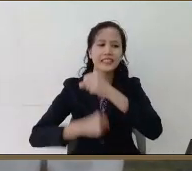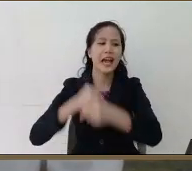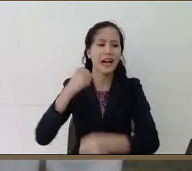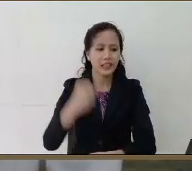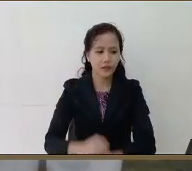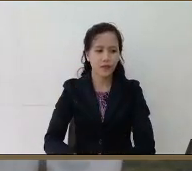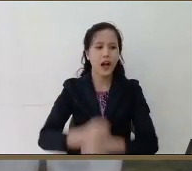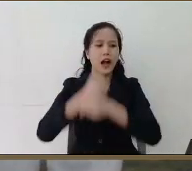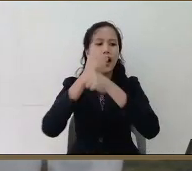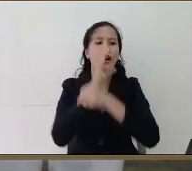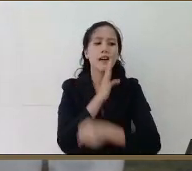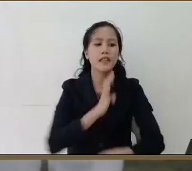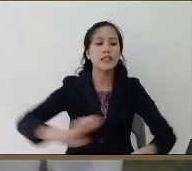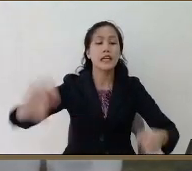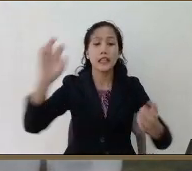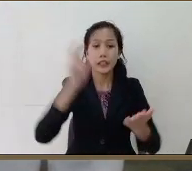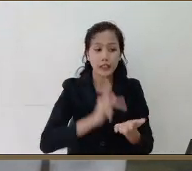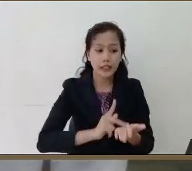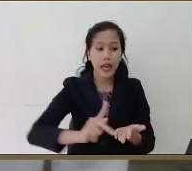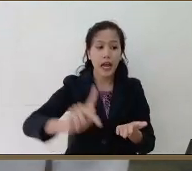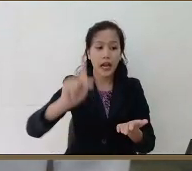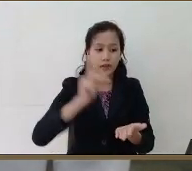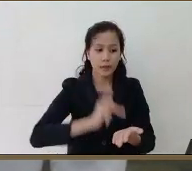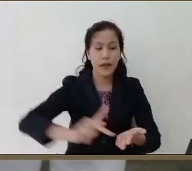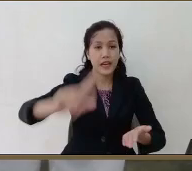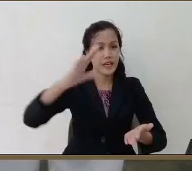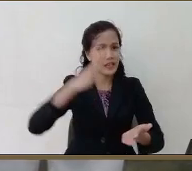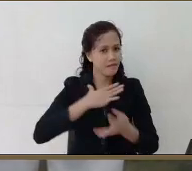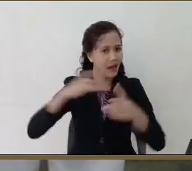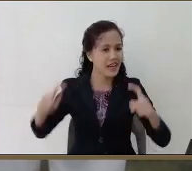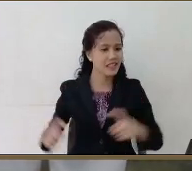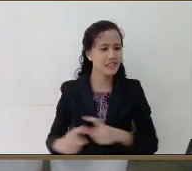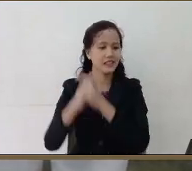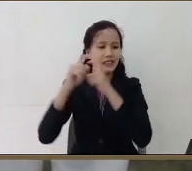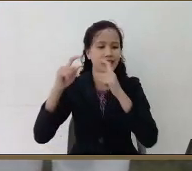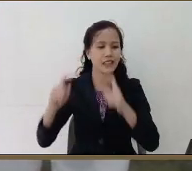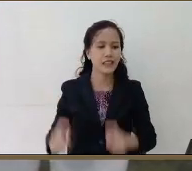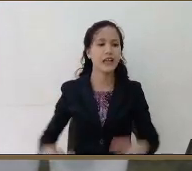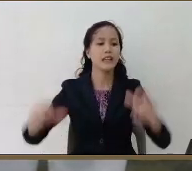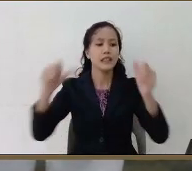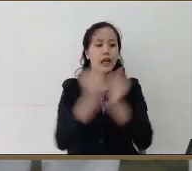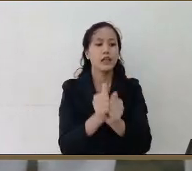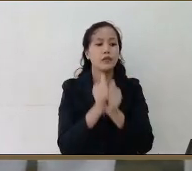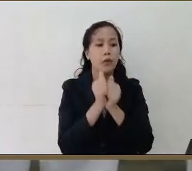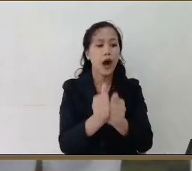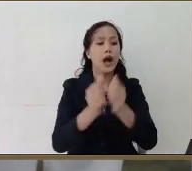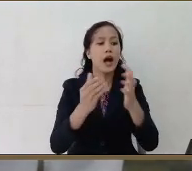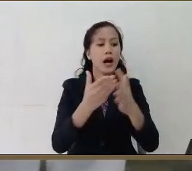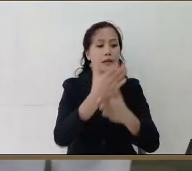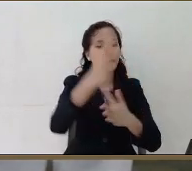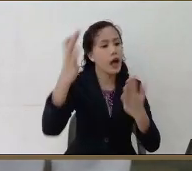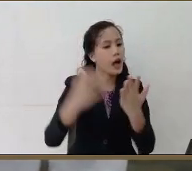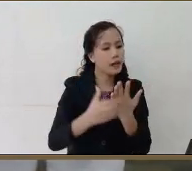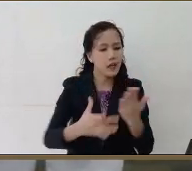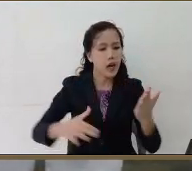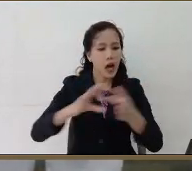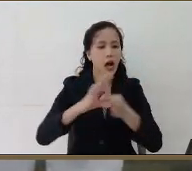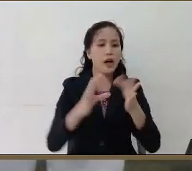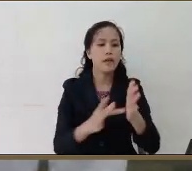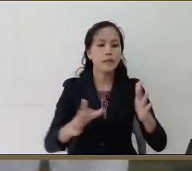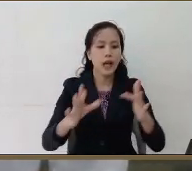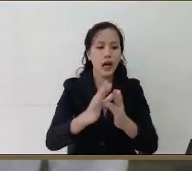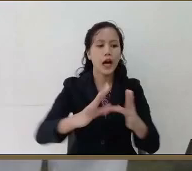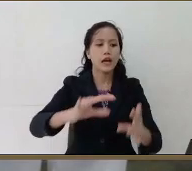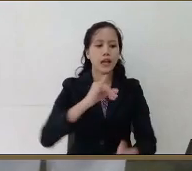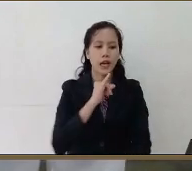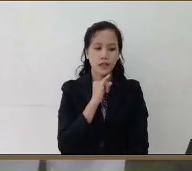other sacrifice could have ever paid the price. With just one drop of